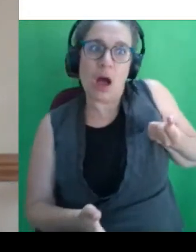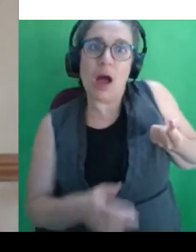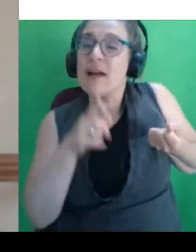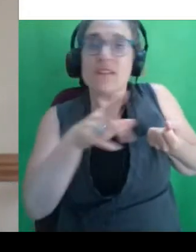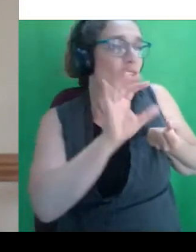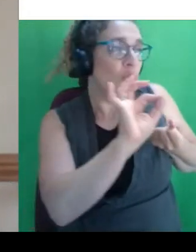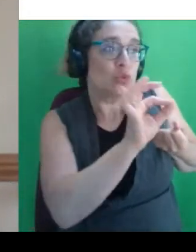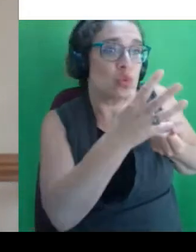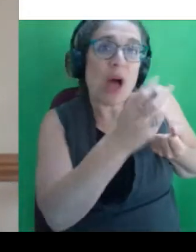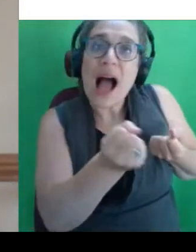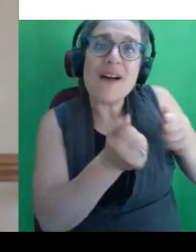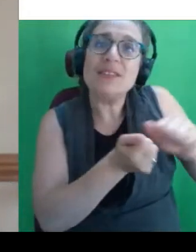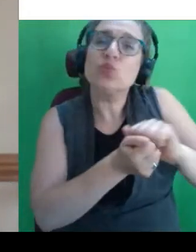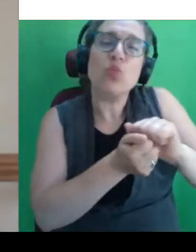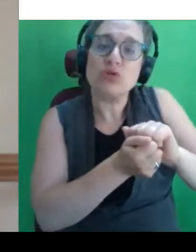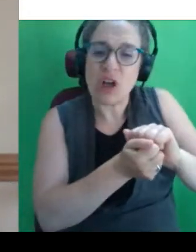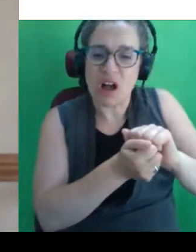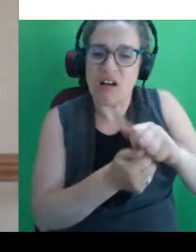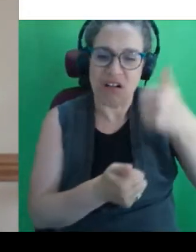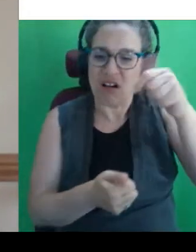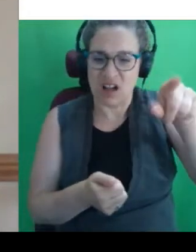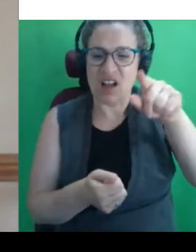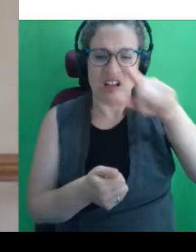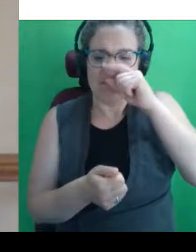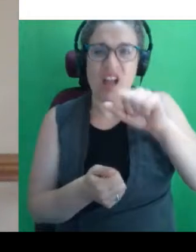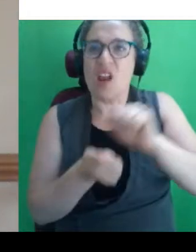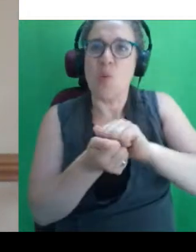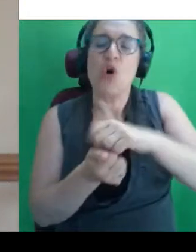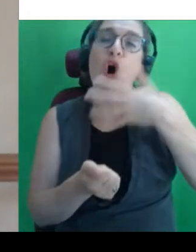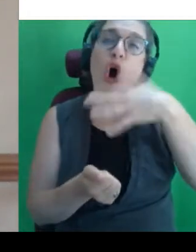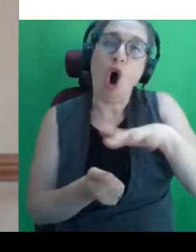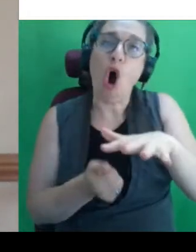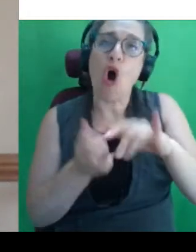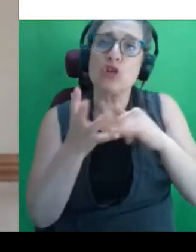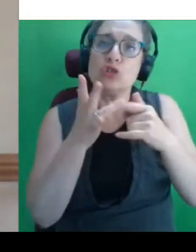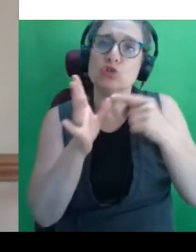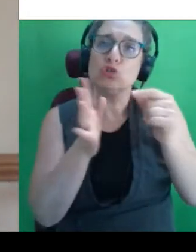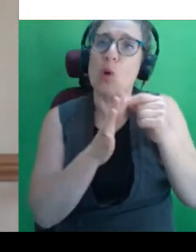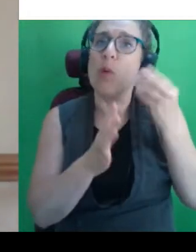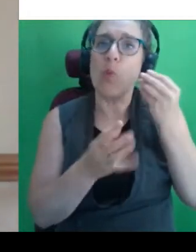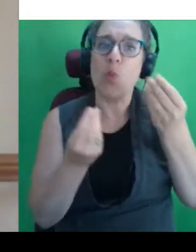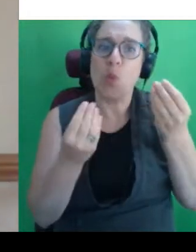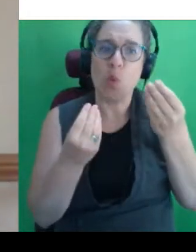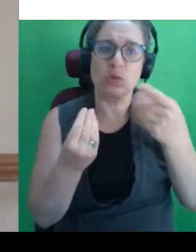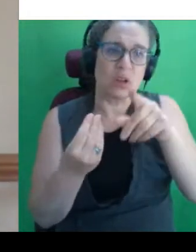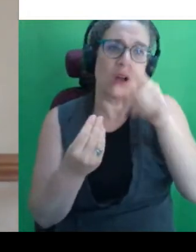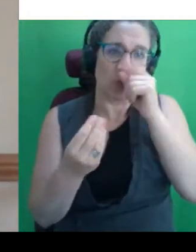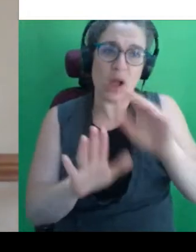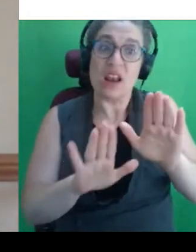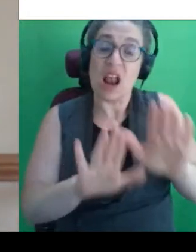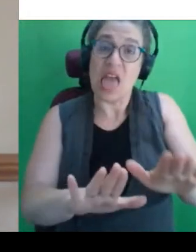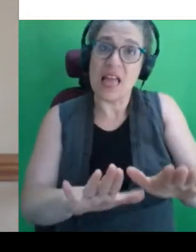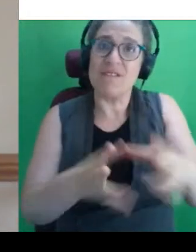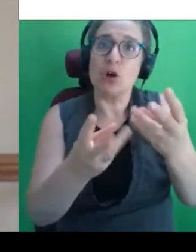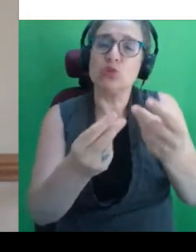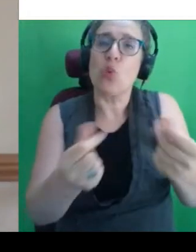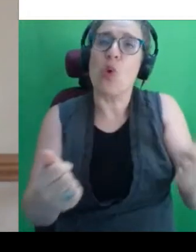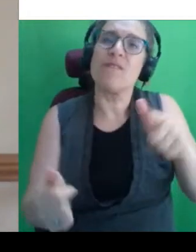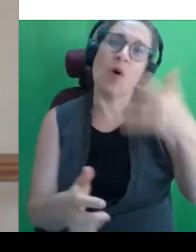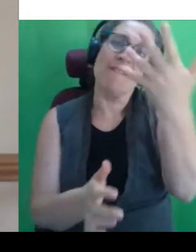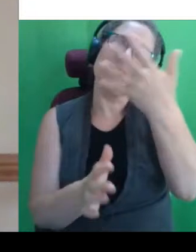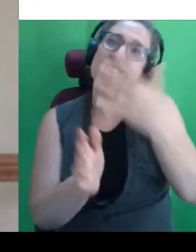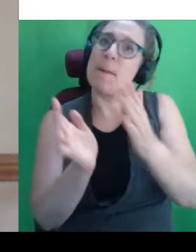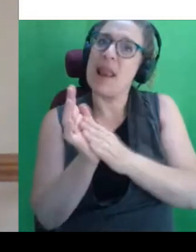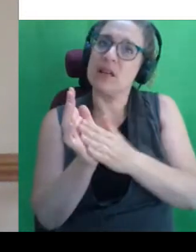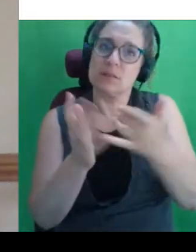then it can be washed in hot soapy water. It should be left soaking for about 15 minutes and then brought out. We don't advise rinsing